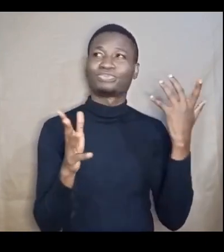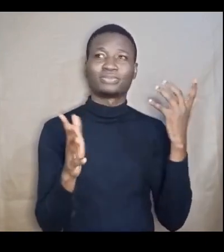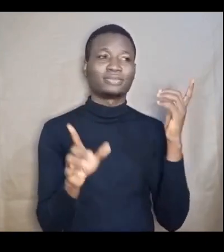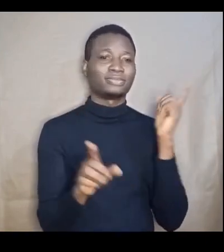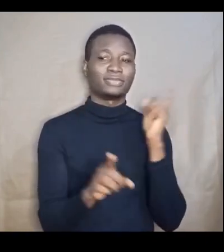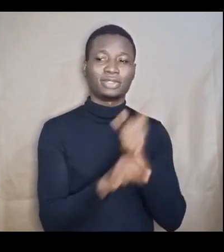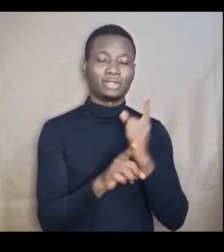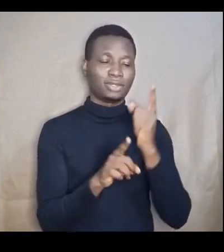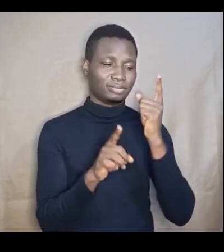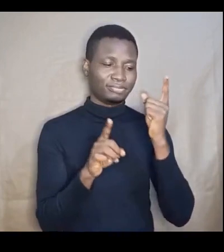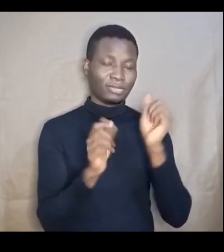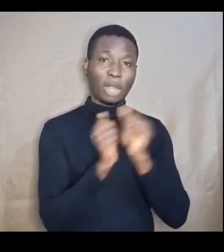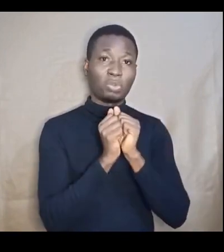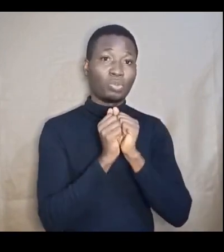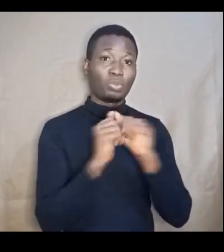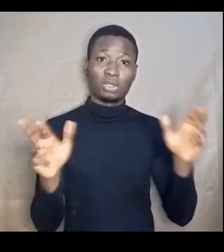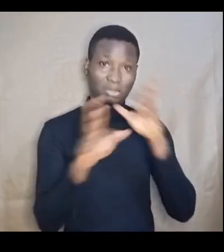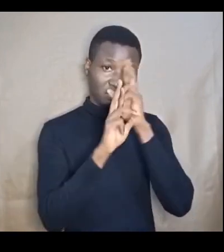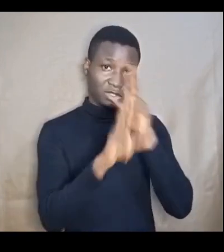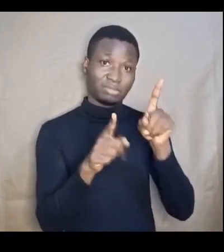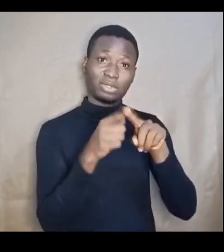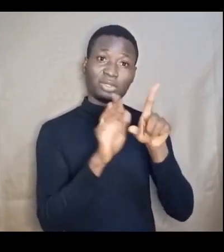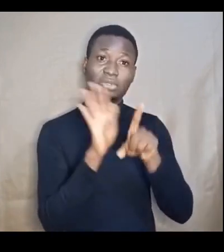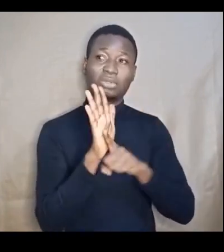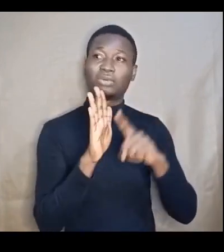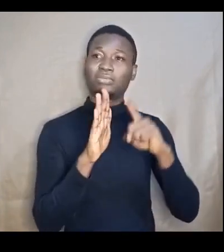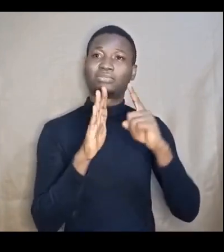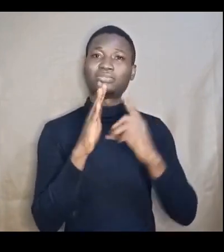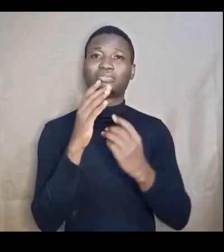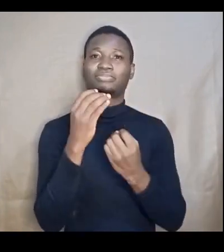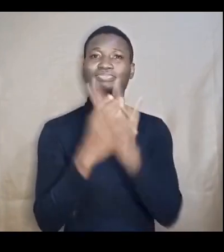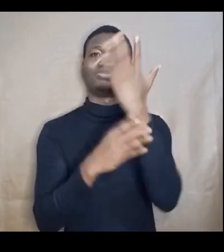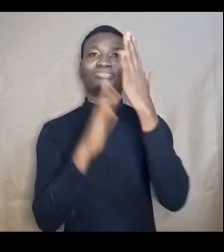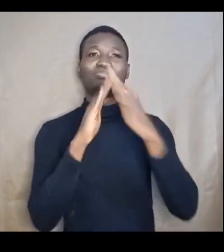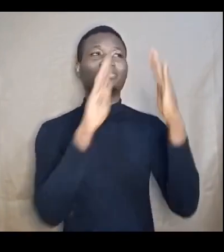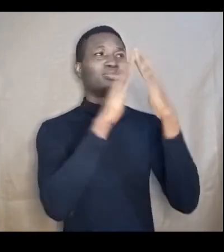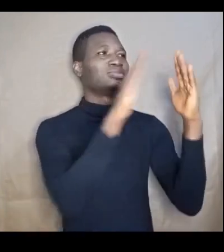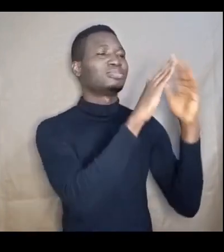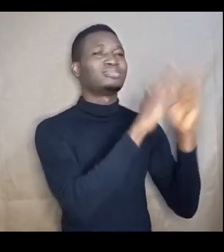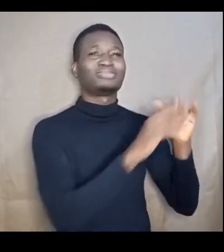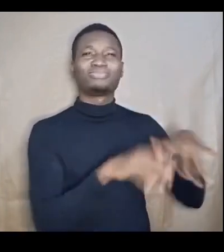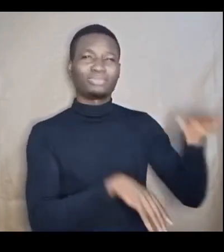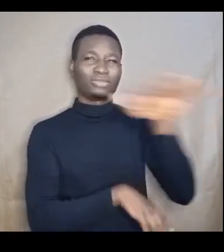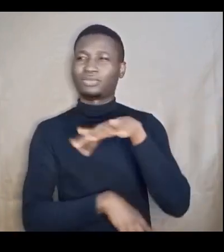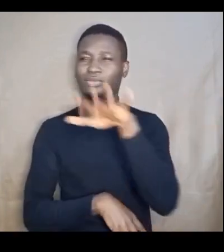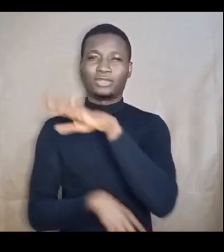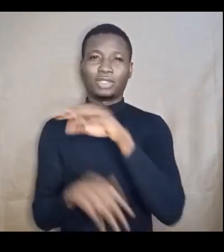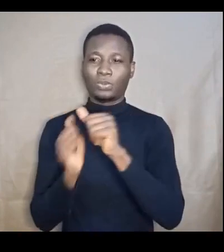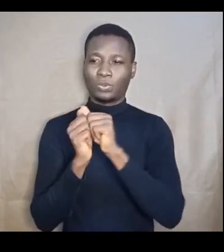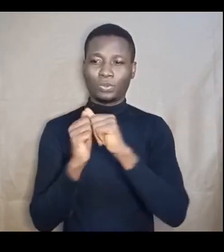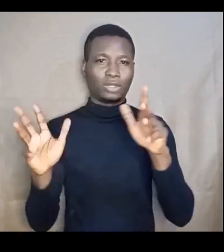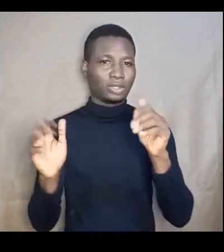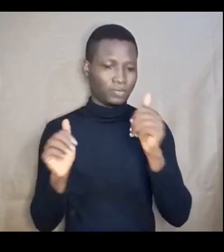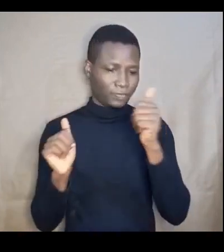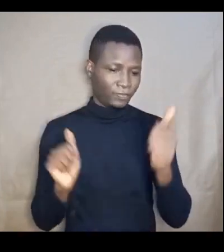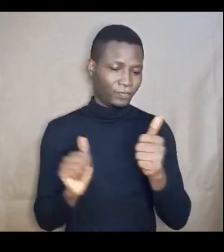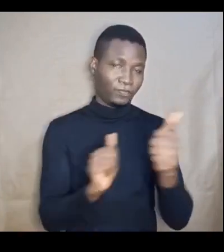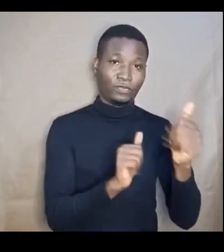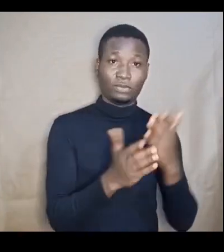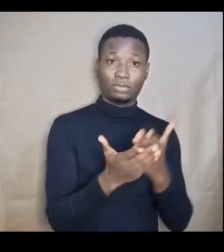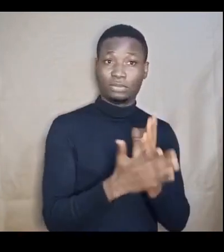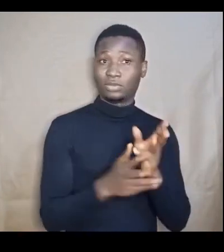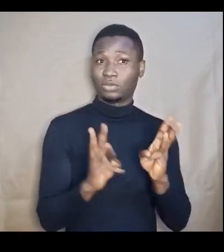with impunity, just build everywhere and with no consequence. We must have a society where there